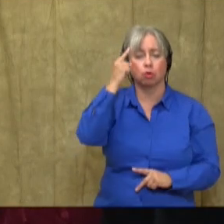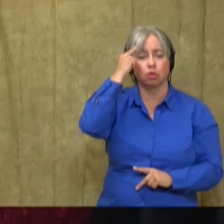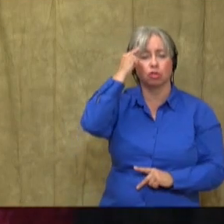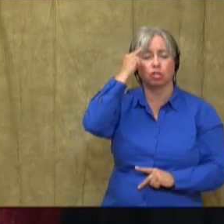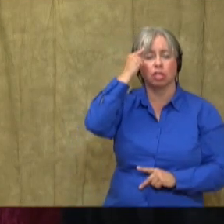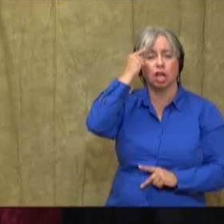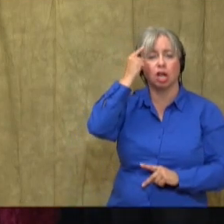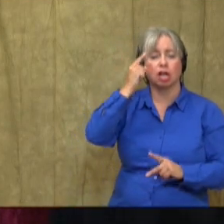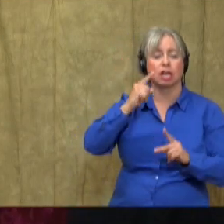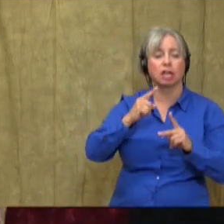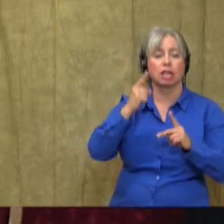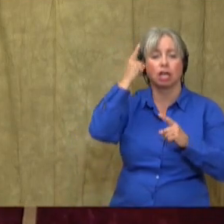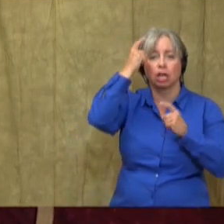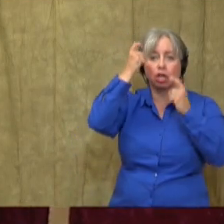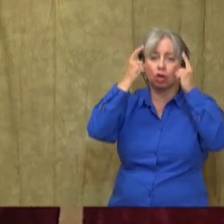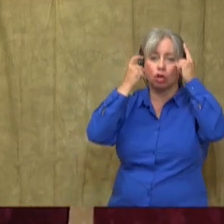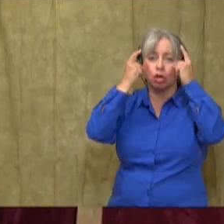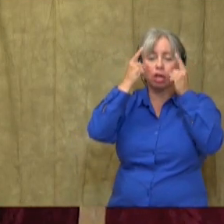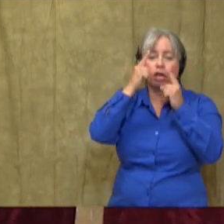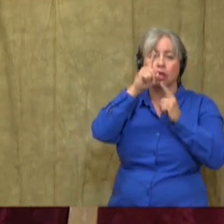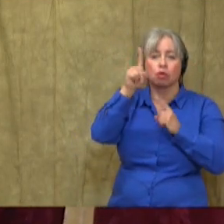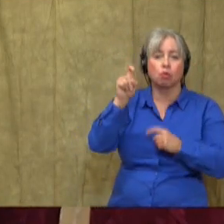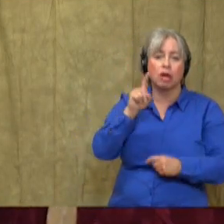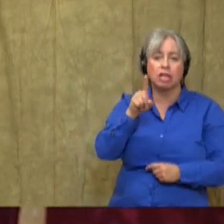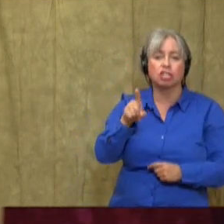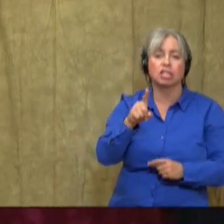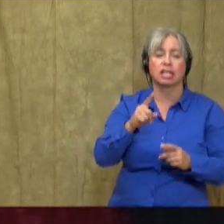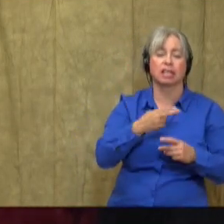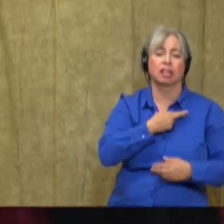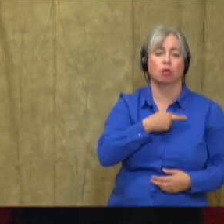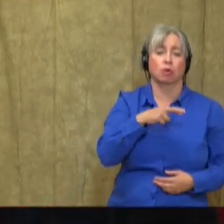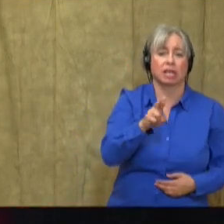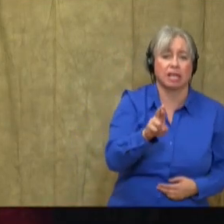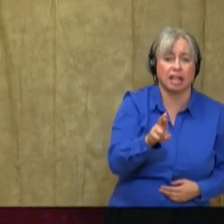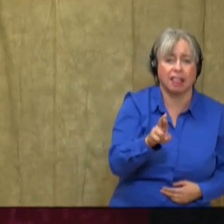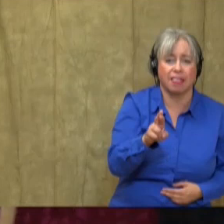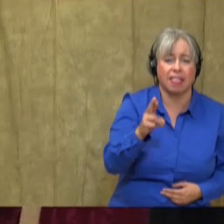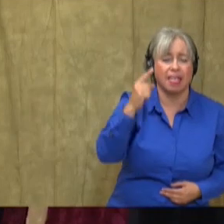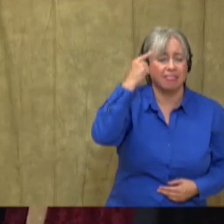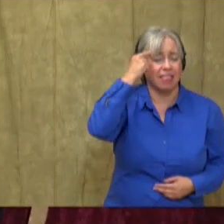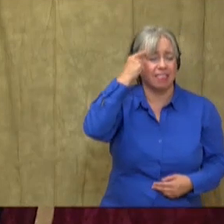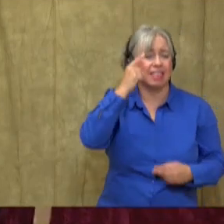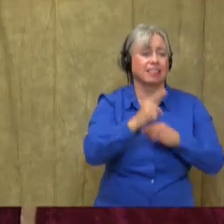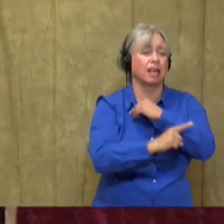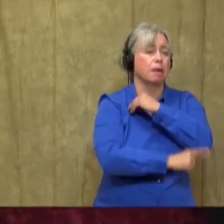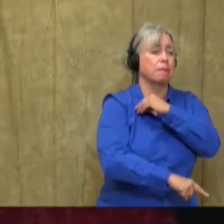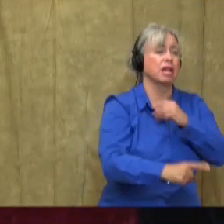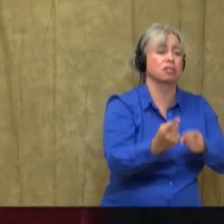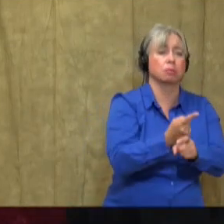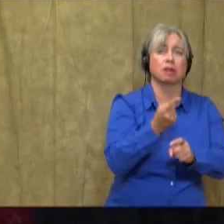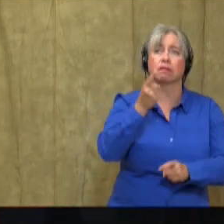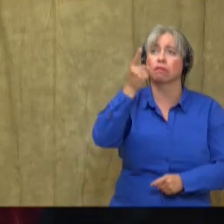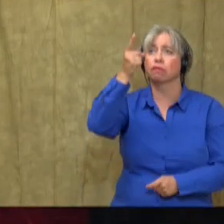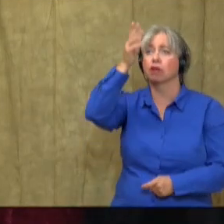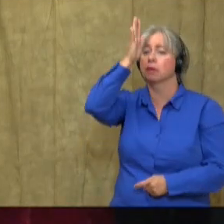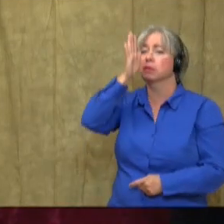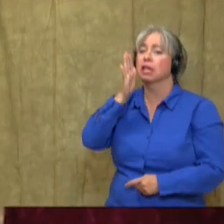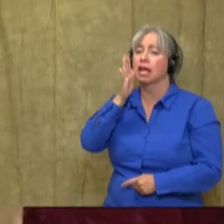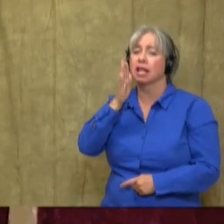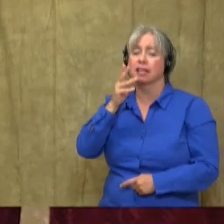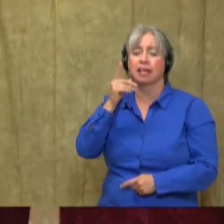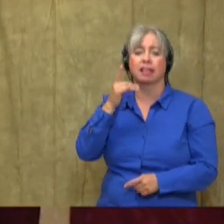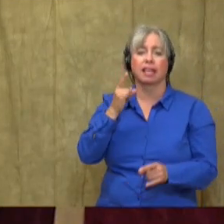religion. They don't know the exact cause of the plague, so they think they're being punished by God. It's a punishment. It's witchcraft. It's